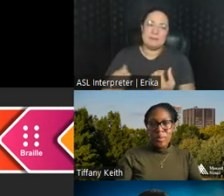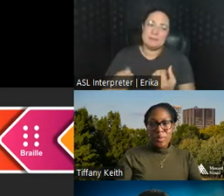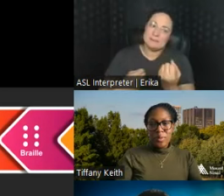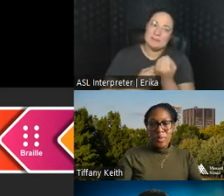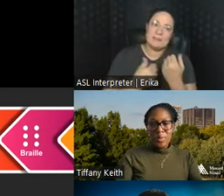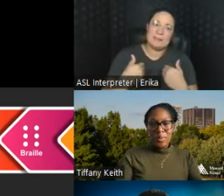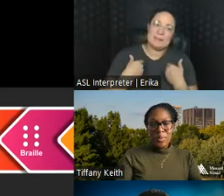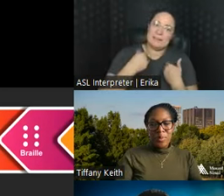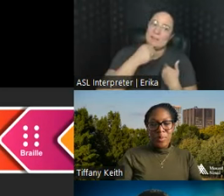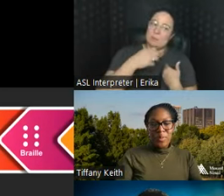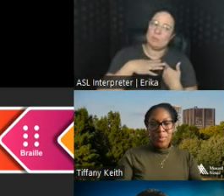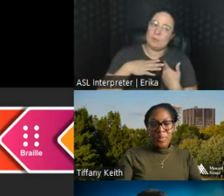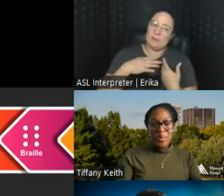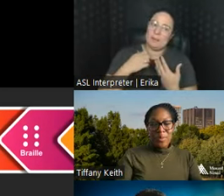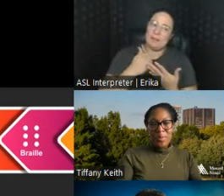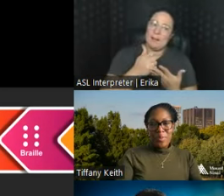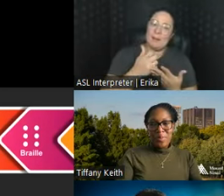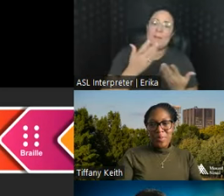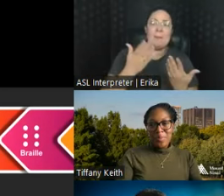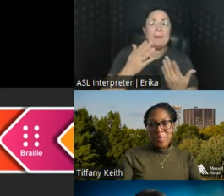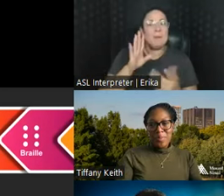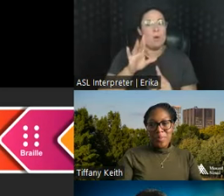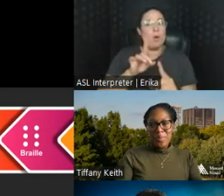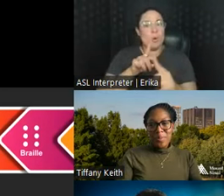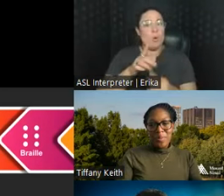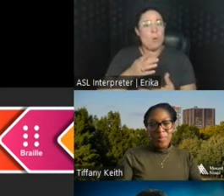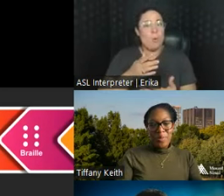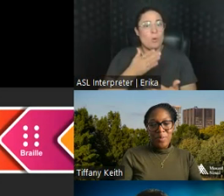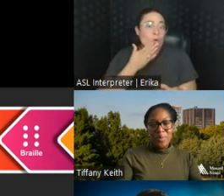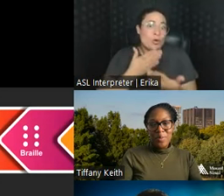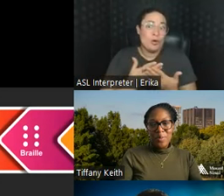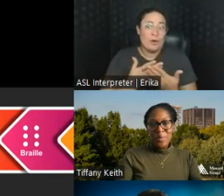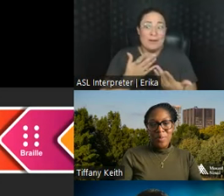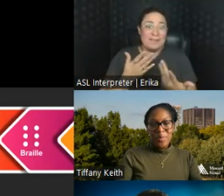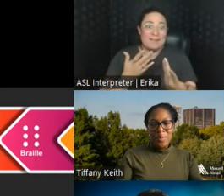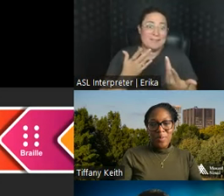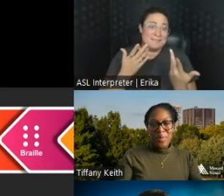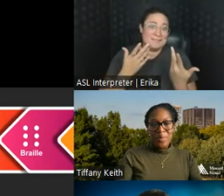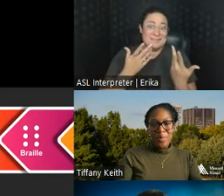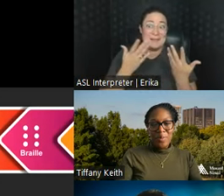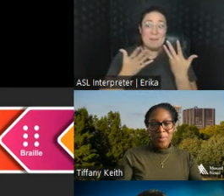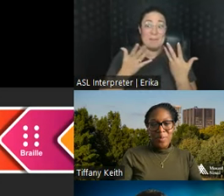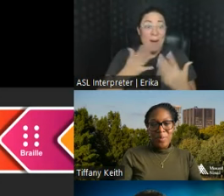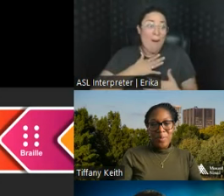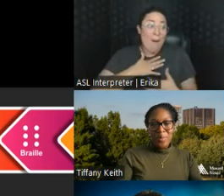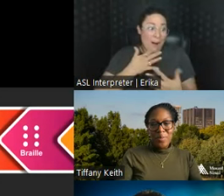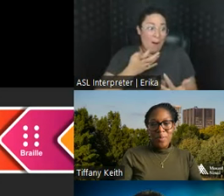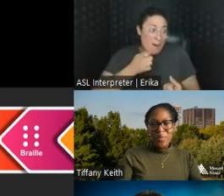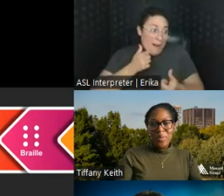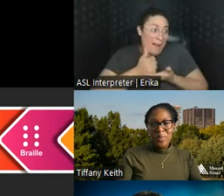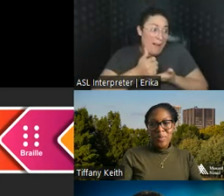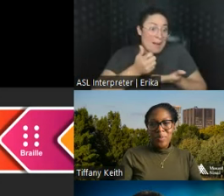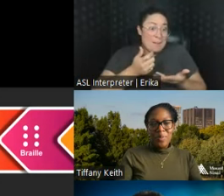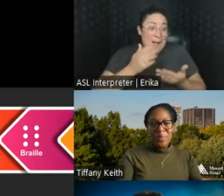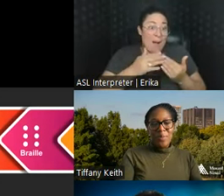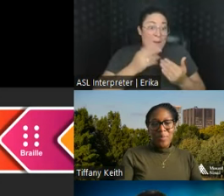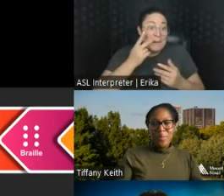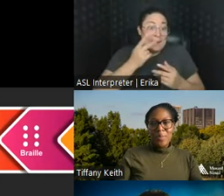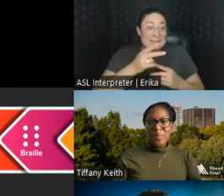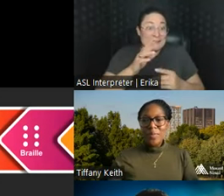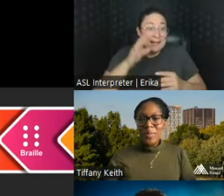young lady here who probably means well. You know, she's coming from a place of empathy. I can almost see a smile under